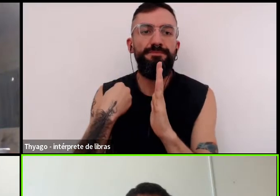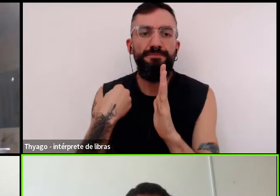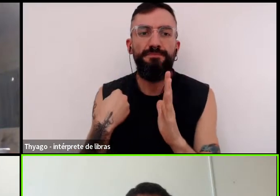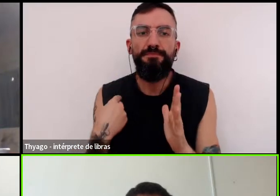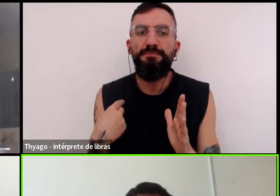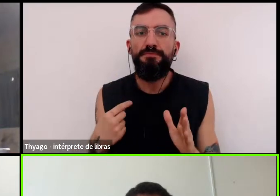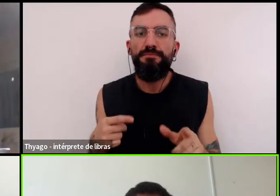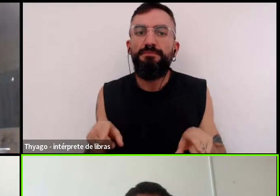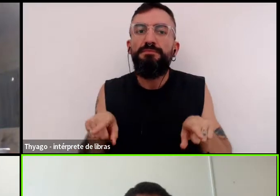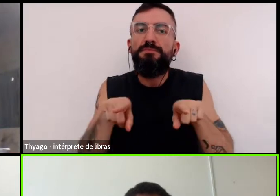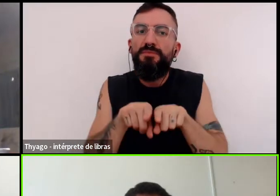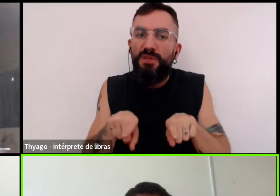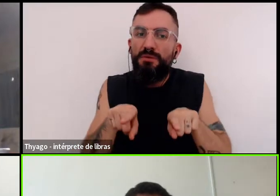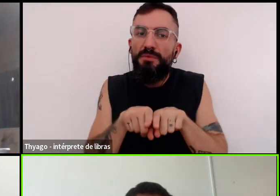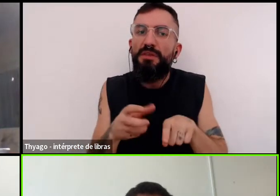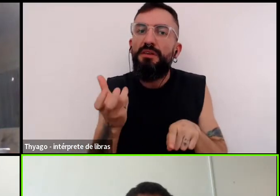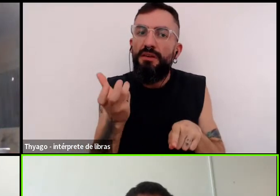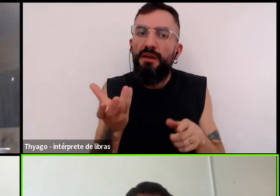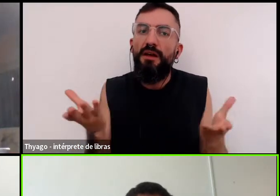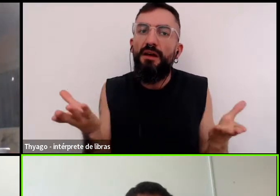hear Dr. Kathleen